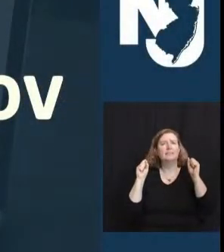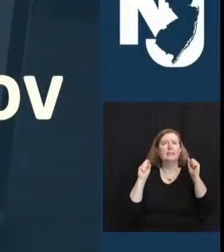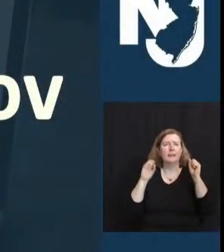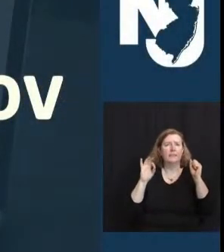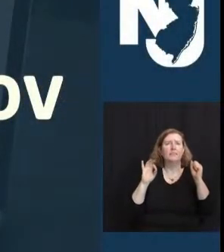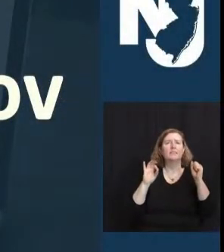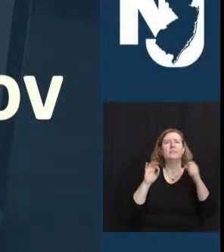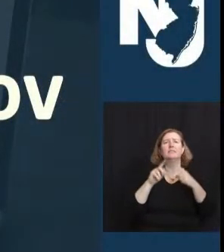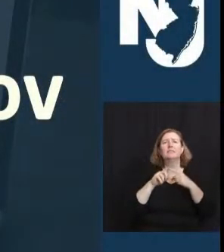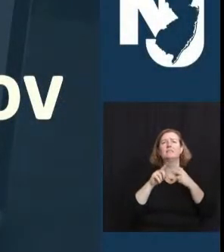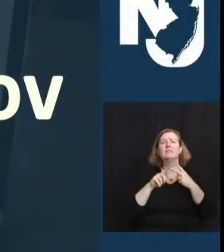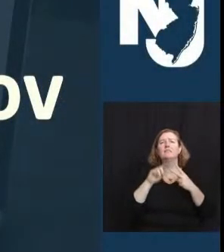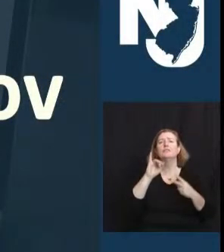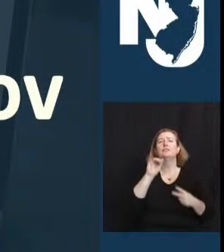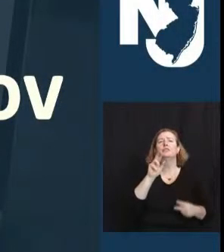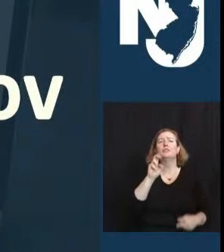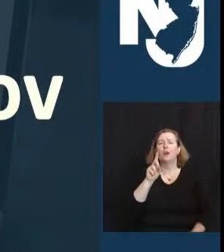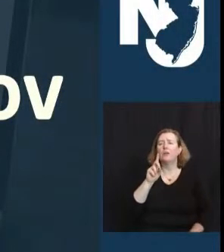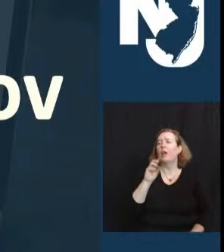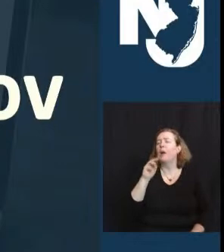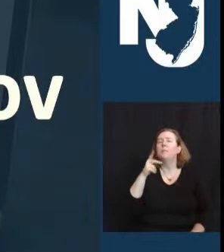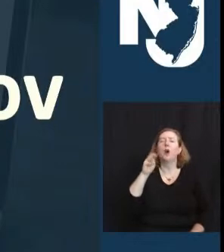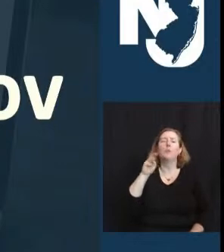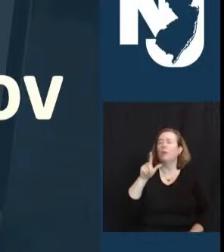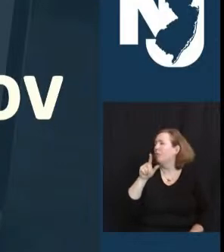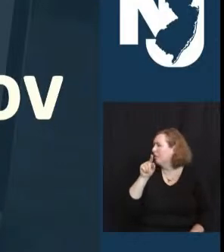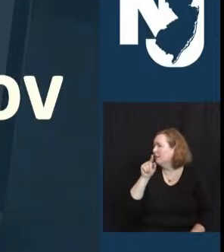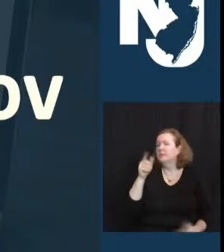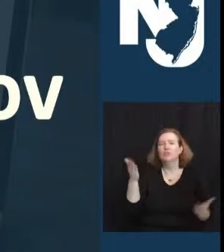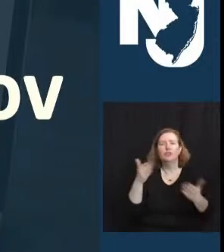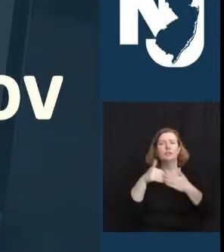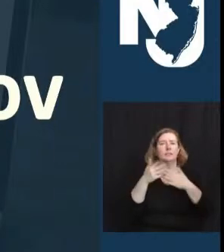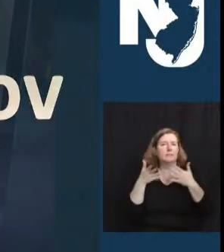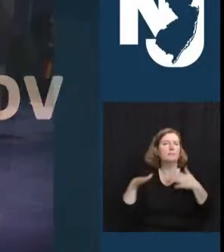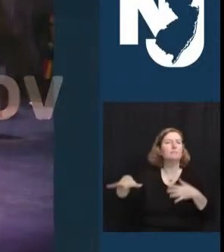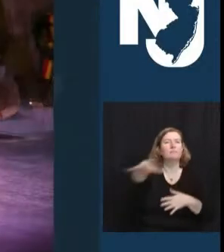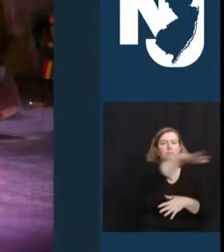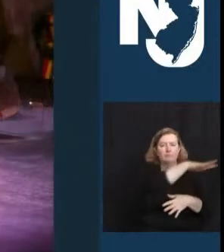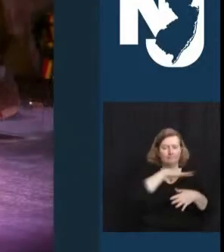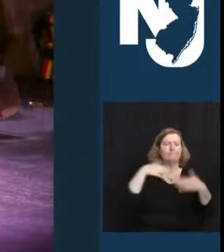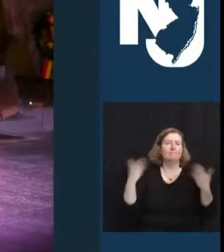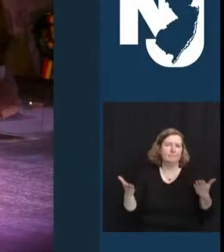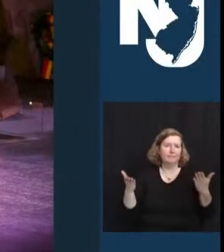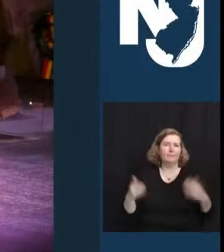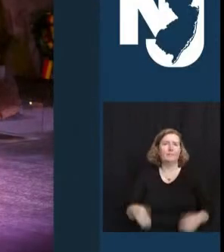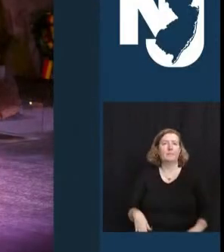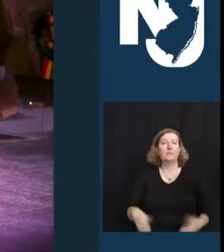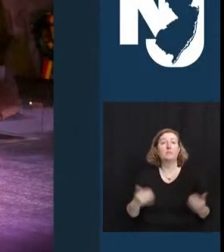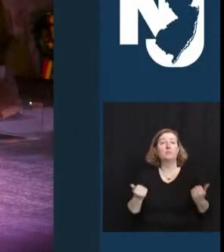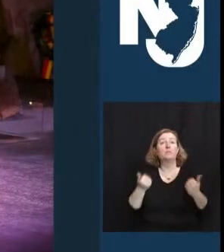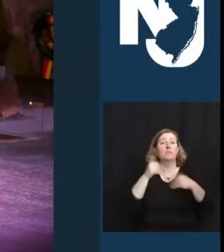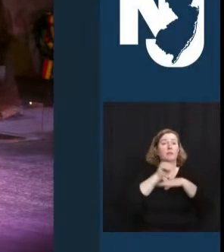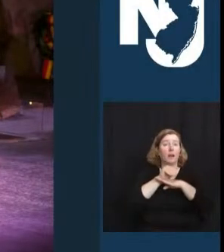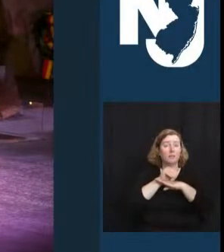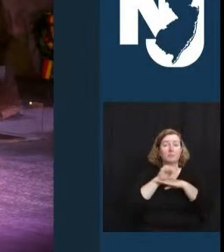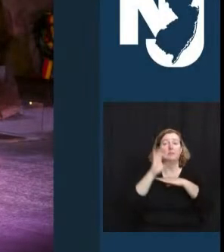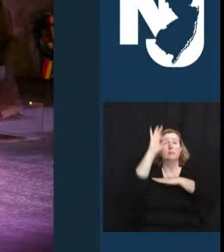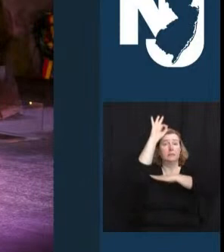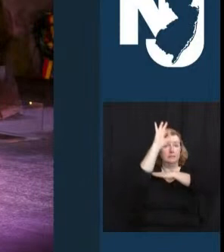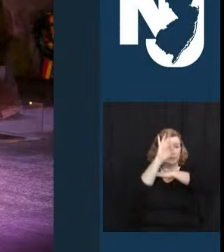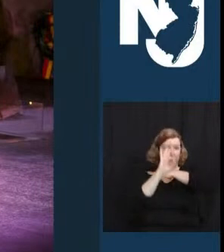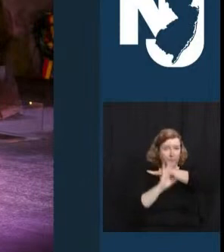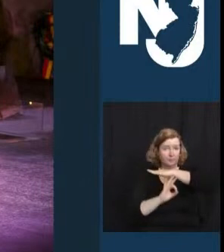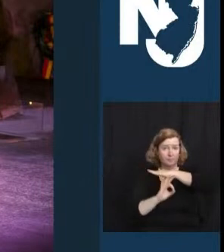Preparedness, Parimal Garg, and a cast of thousands. Sundown tonight marks the beginning of Yom